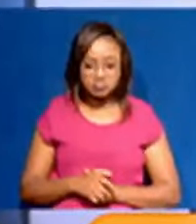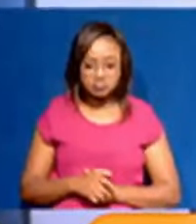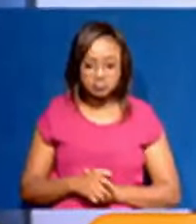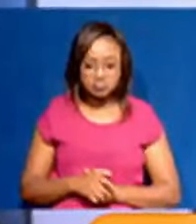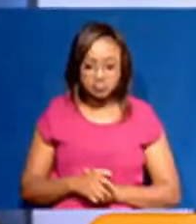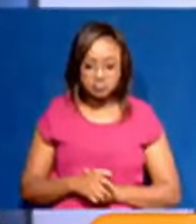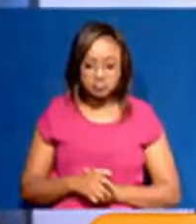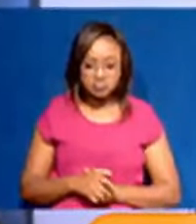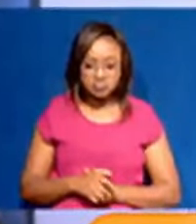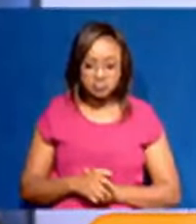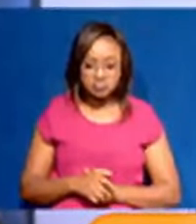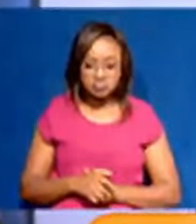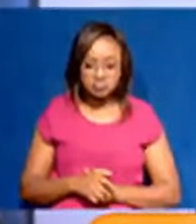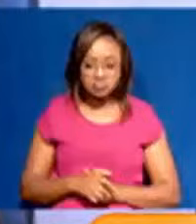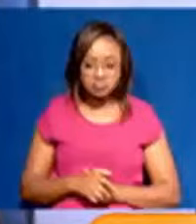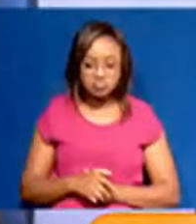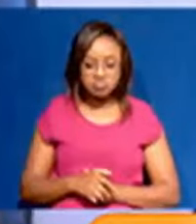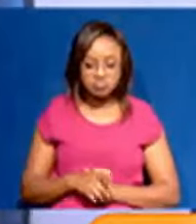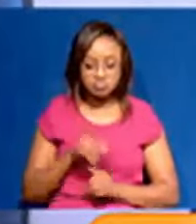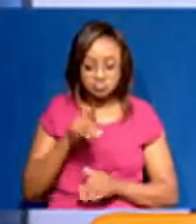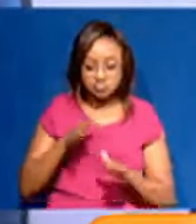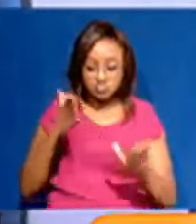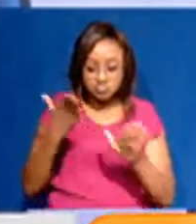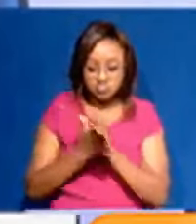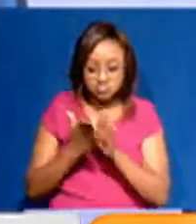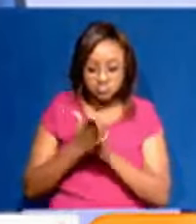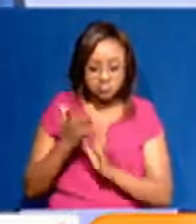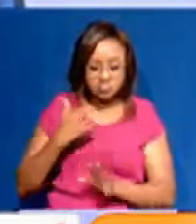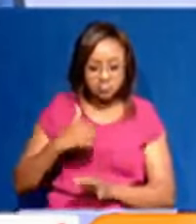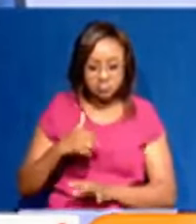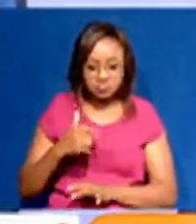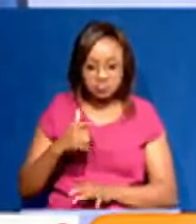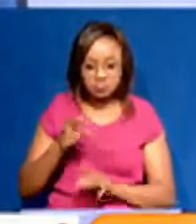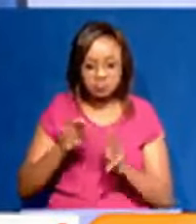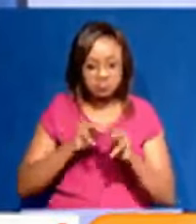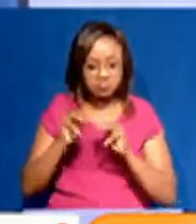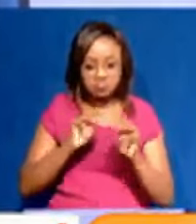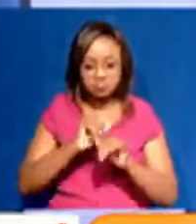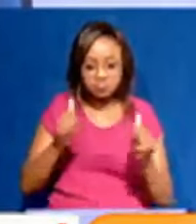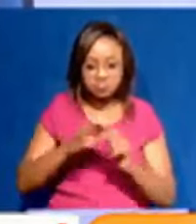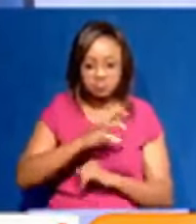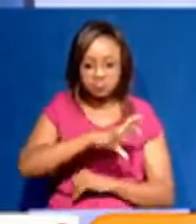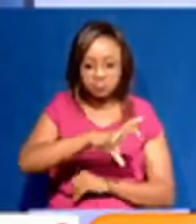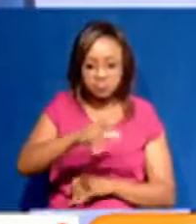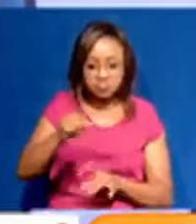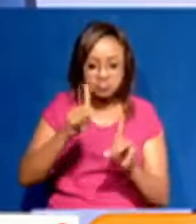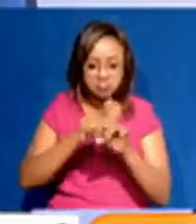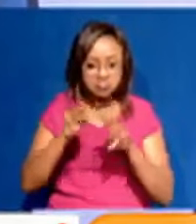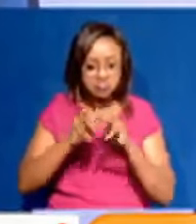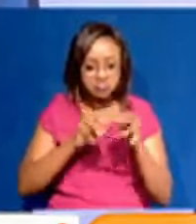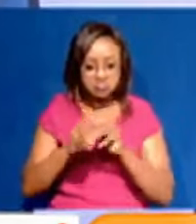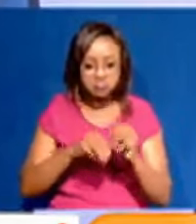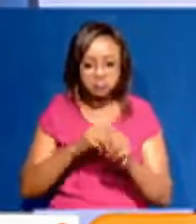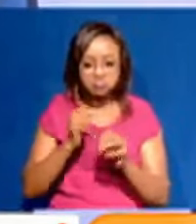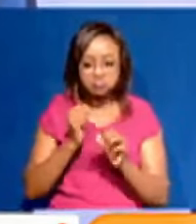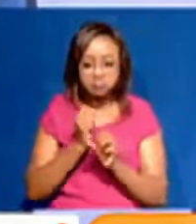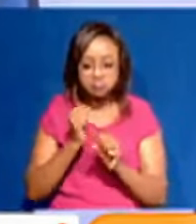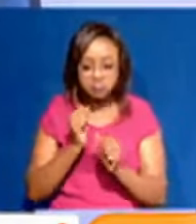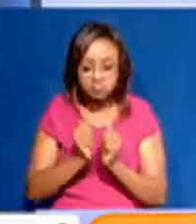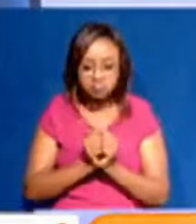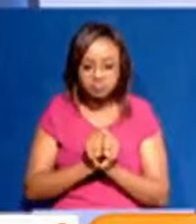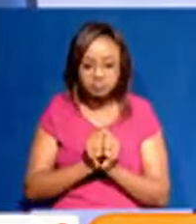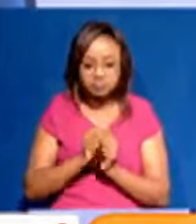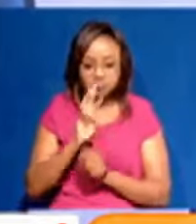The fund itself is managed through the counties and also through members of parliament. So it is also